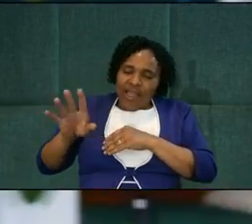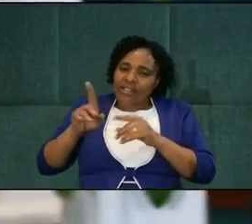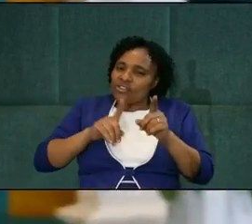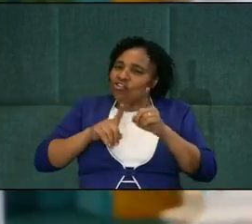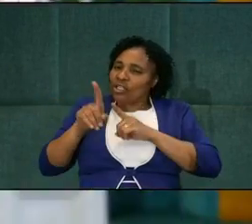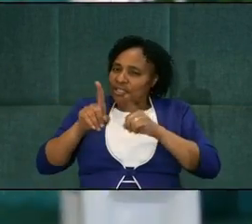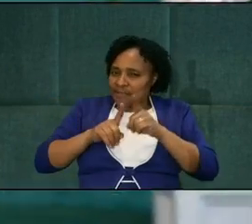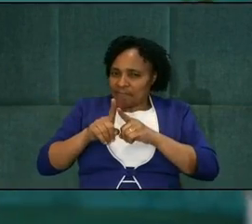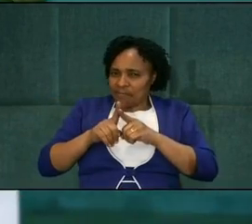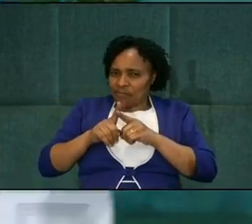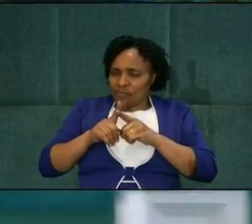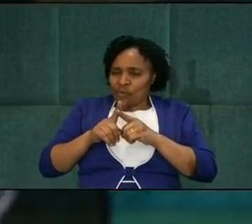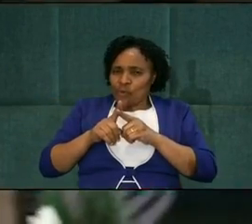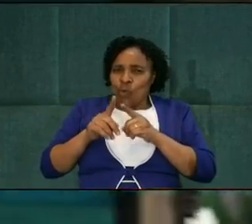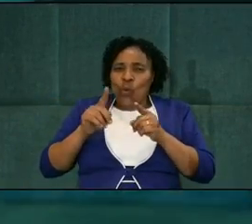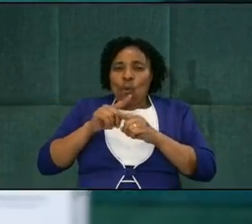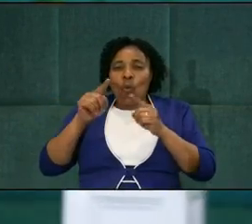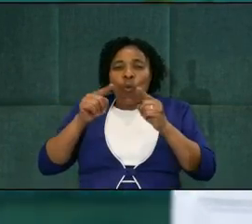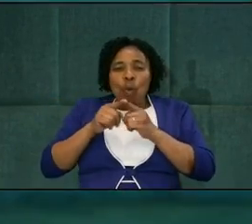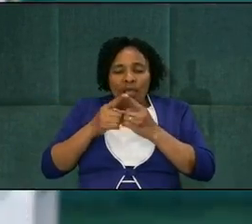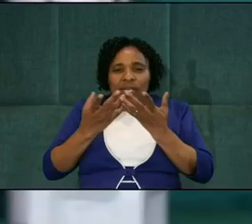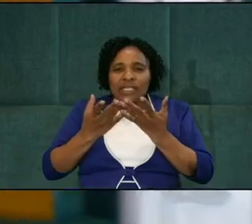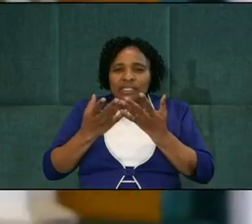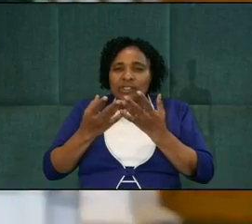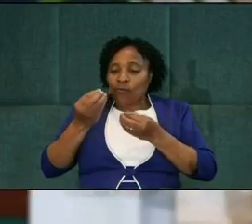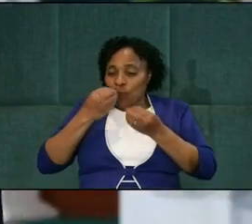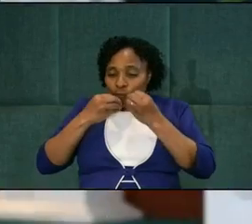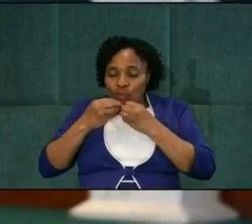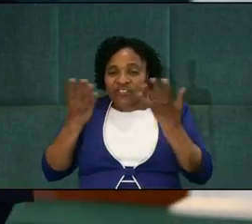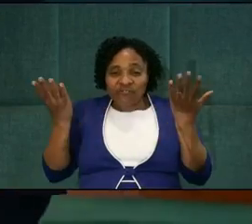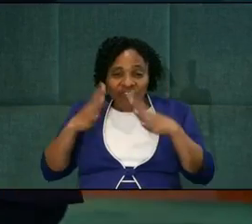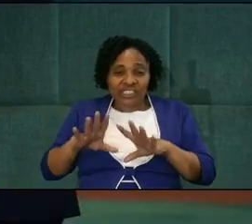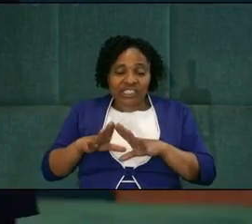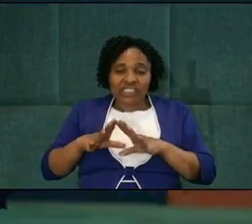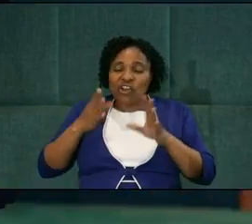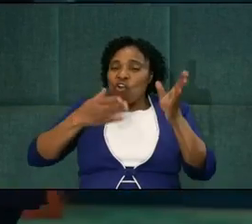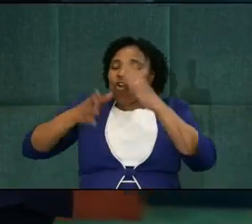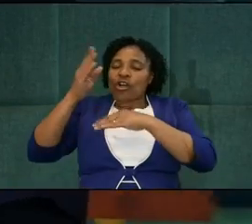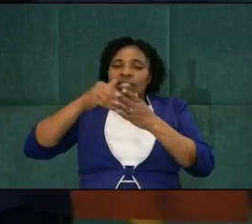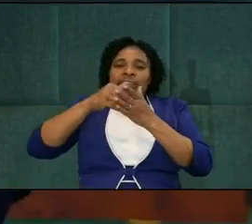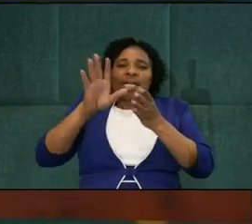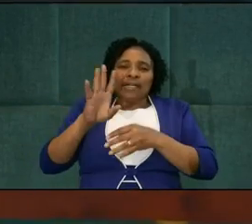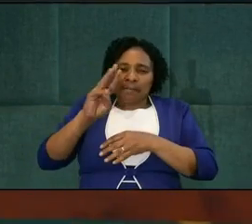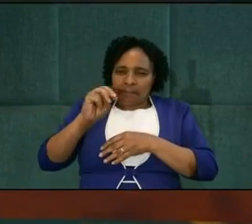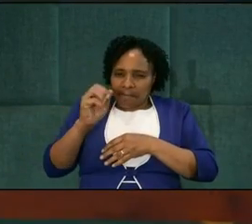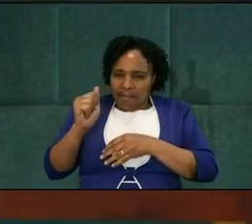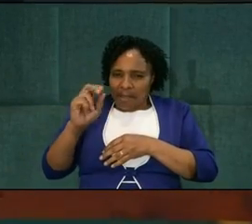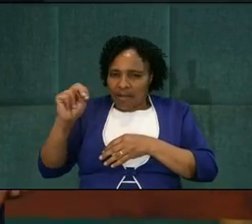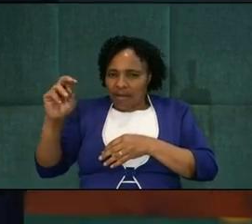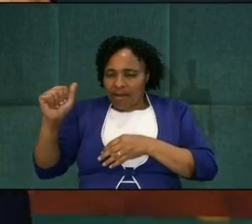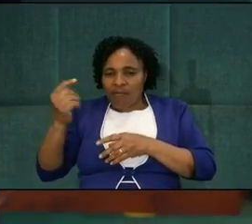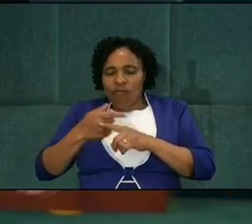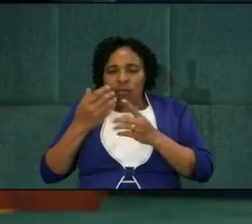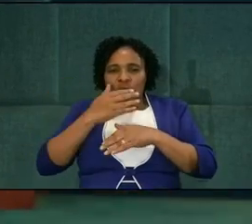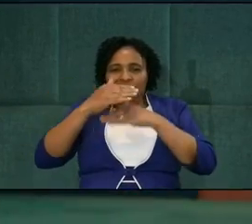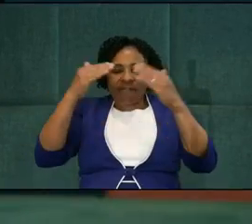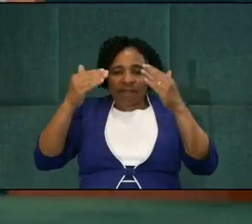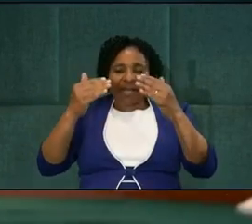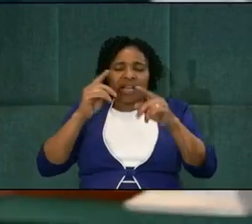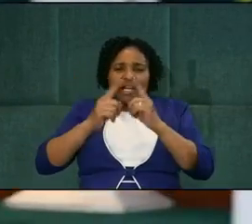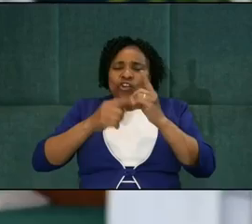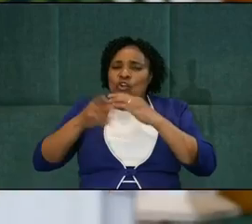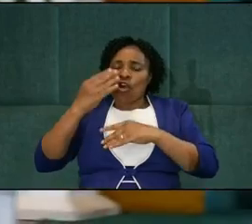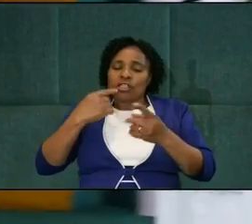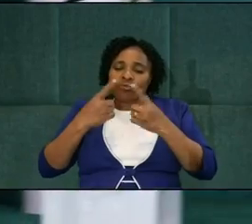journey. When food ran out, God sent manna from heaven. When water ran out, God spoke to